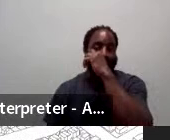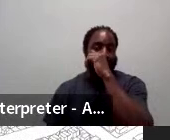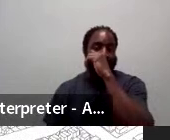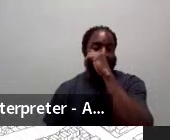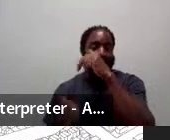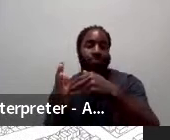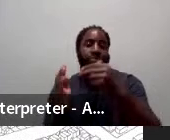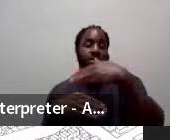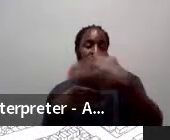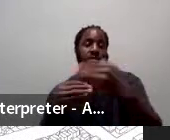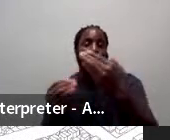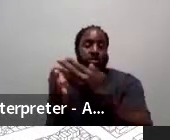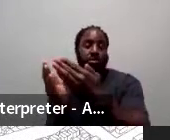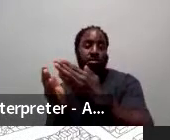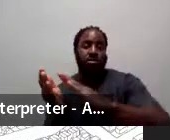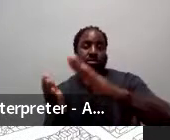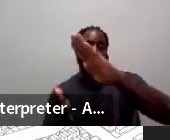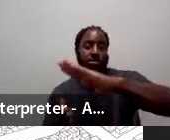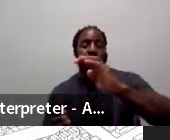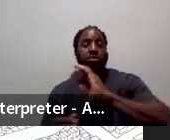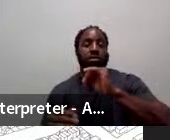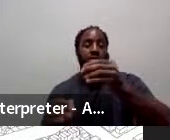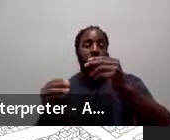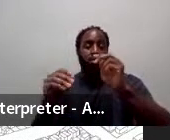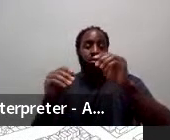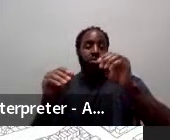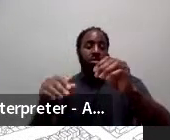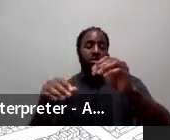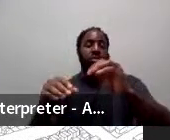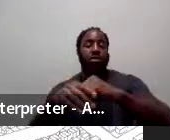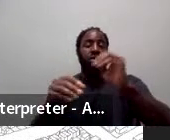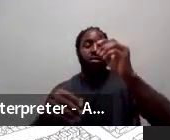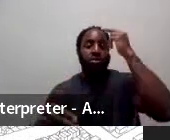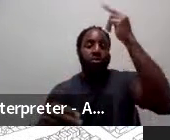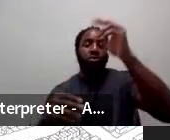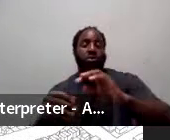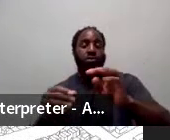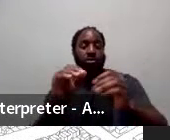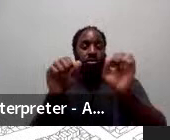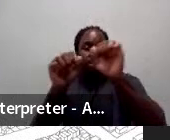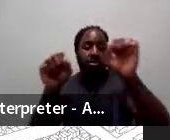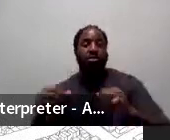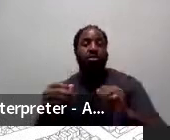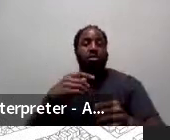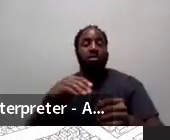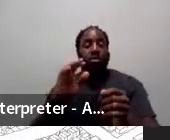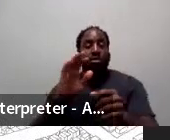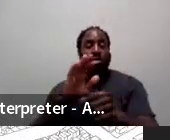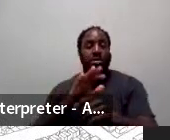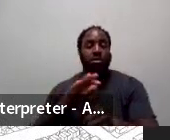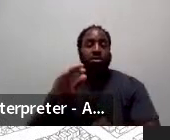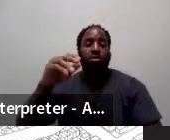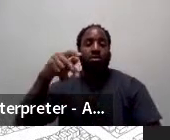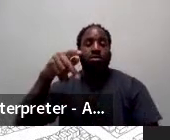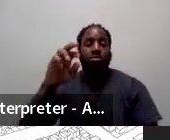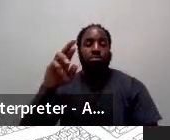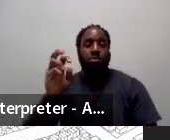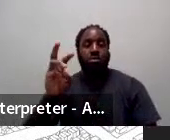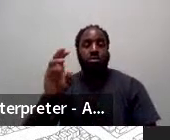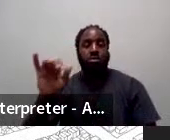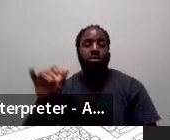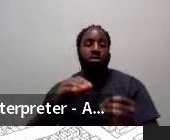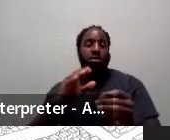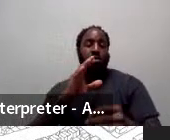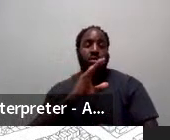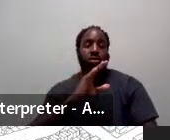This next section is located north of the future station, more moving toward Pelham Parkway, includes the Stillwell Avenue